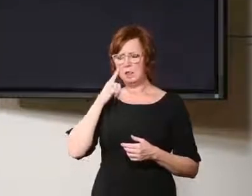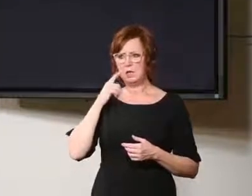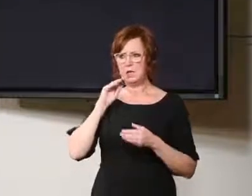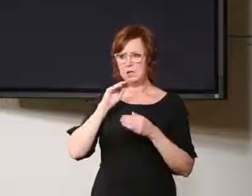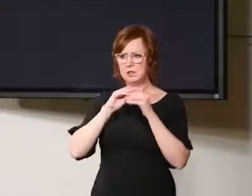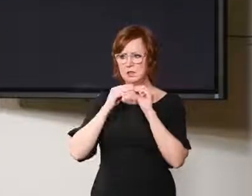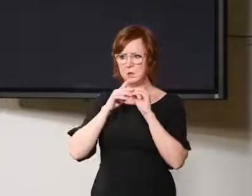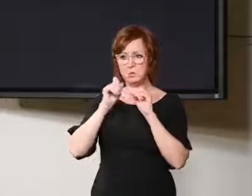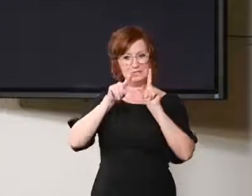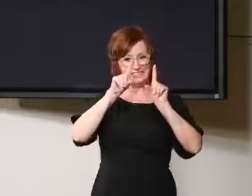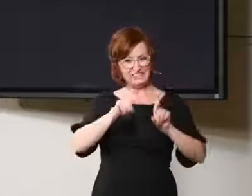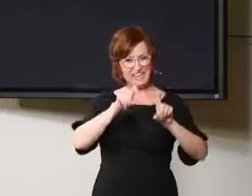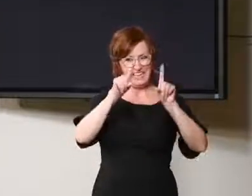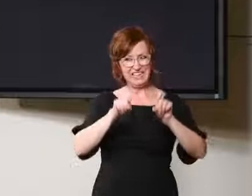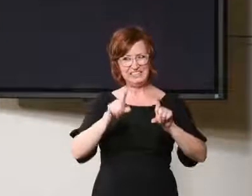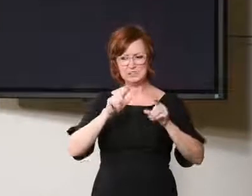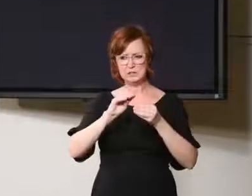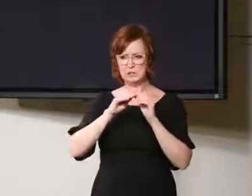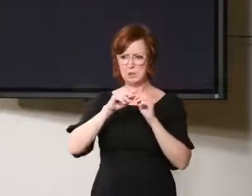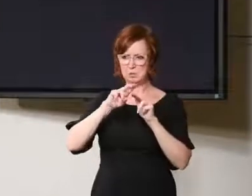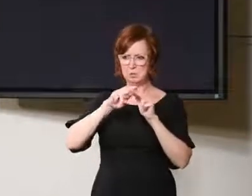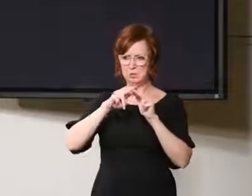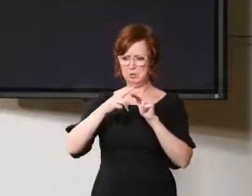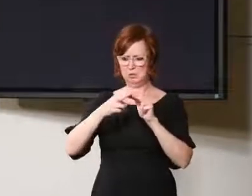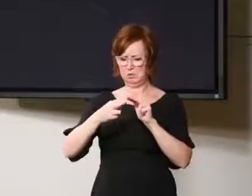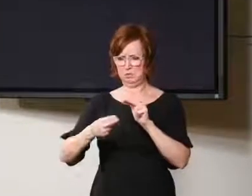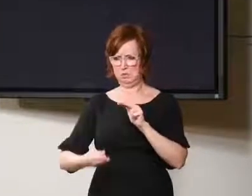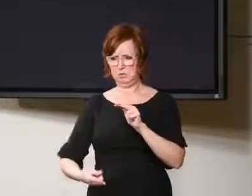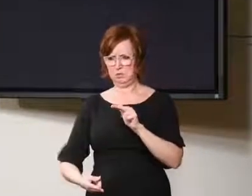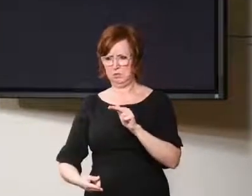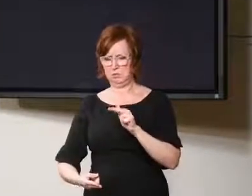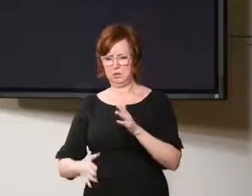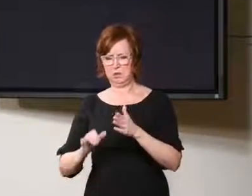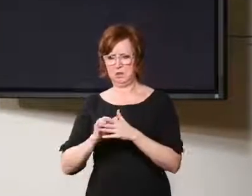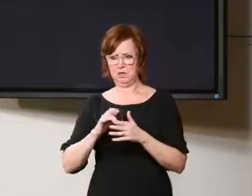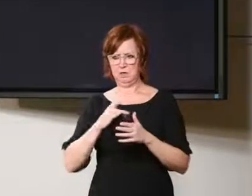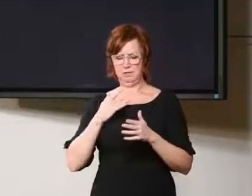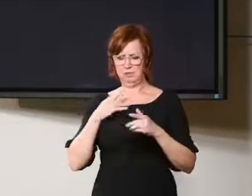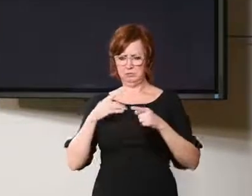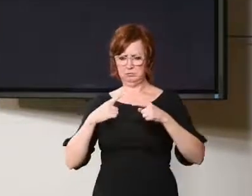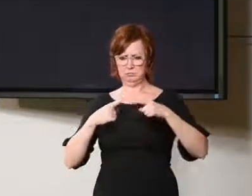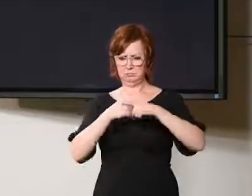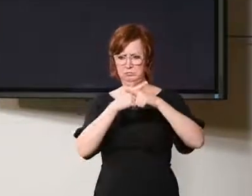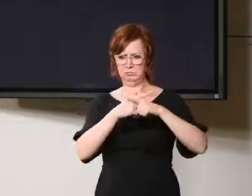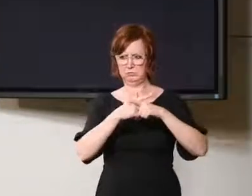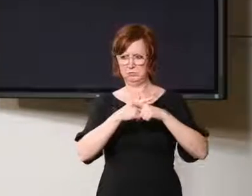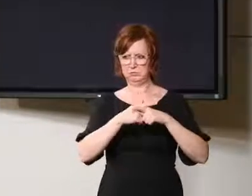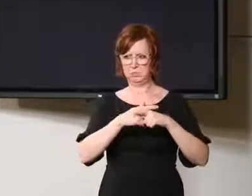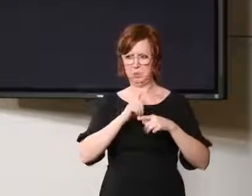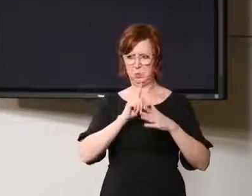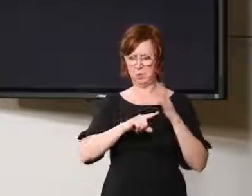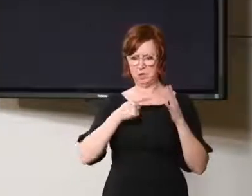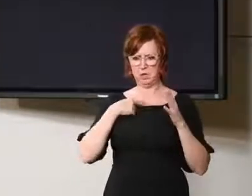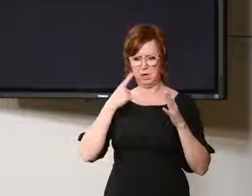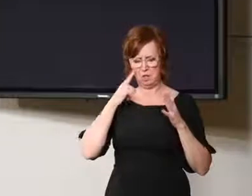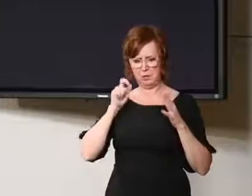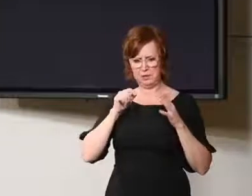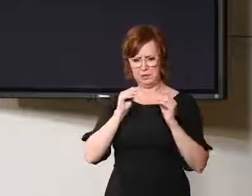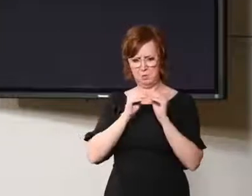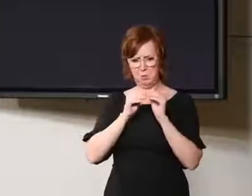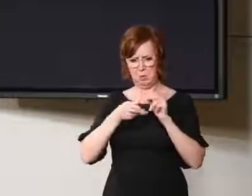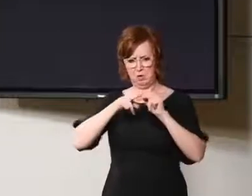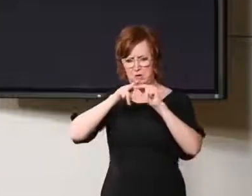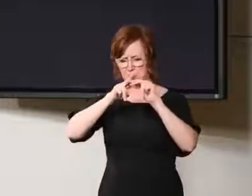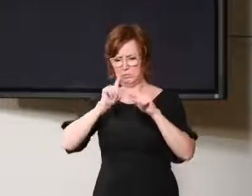explain why that is? It almost seems a bit counterintuitive given that there's calls and an expressed need for expanded testing. Yeah.